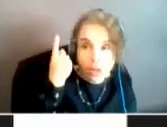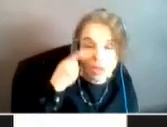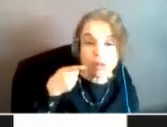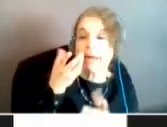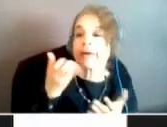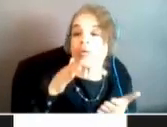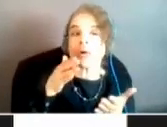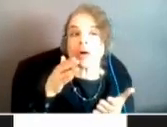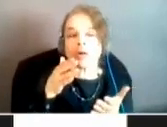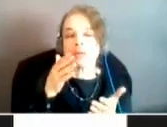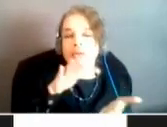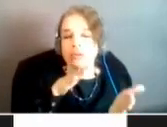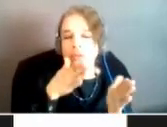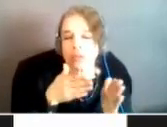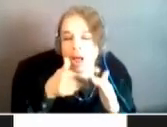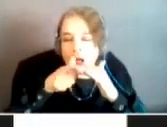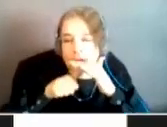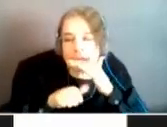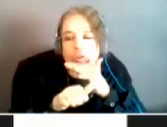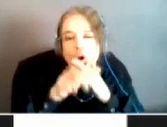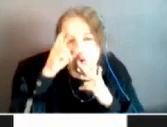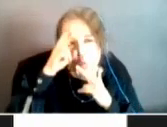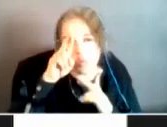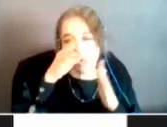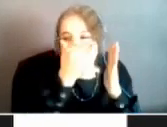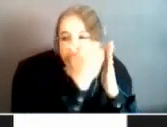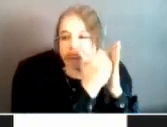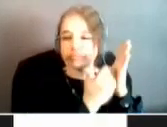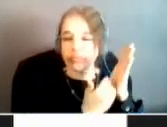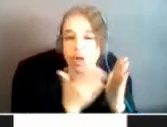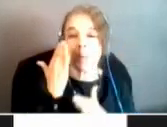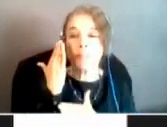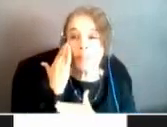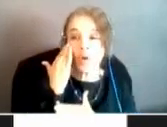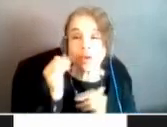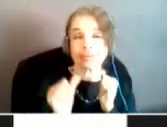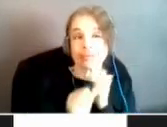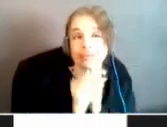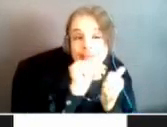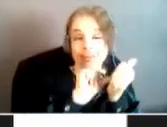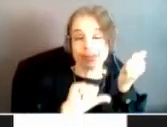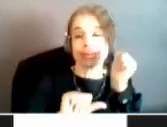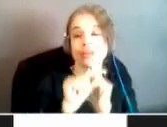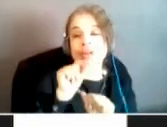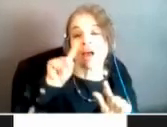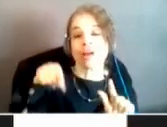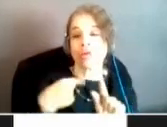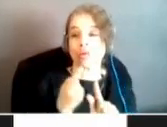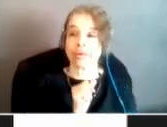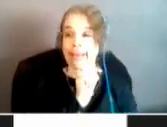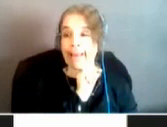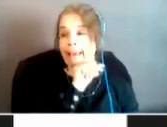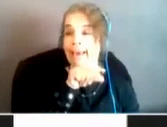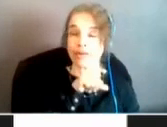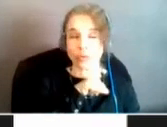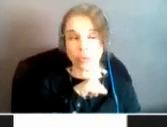would want to die under those circumstances, for example. Be aware of the risk of suicide and one's own attitude